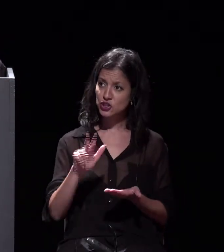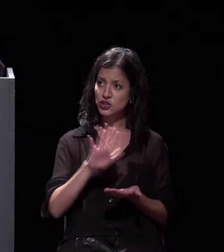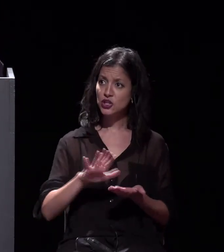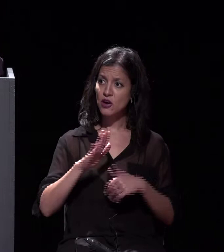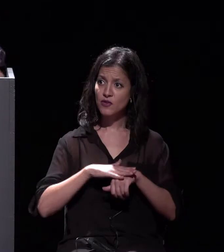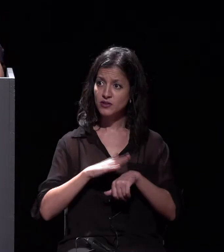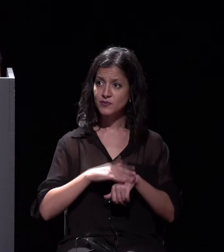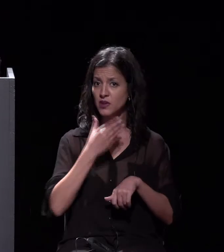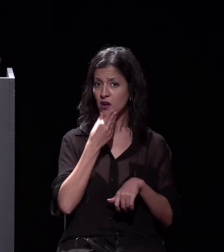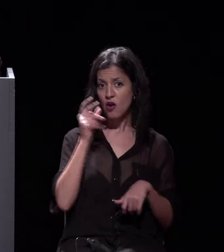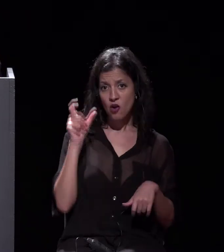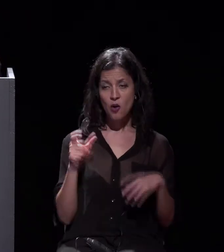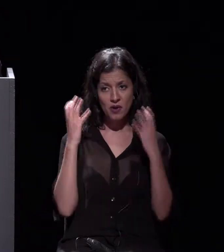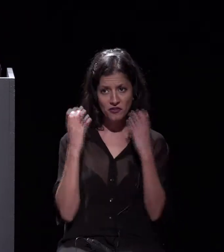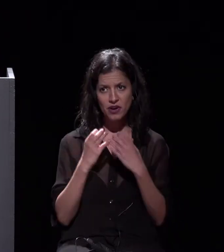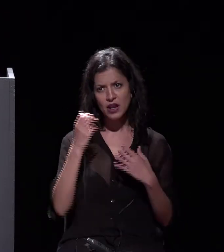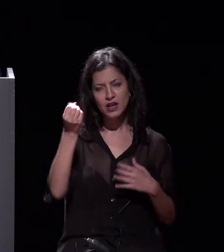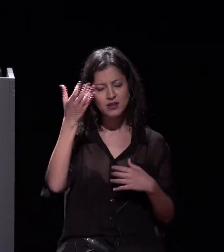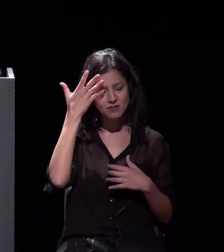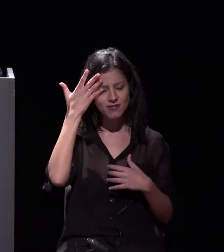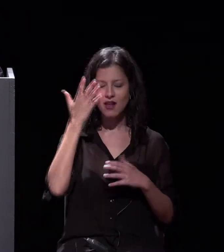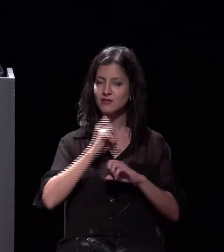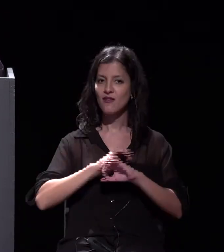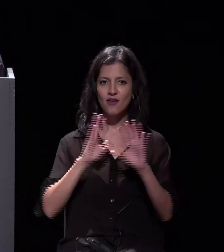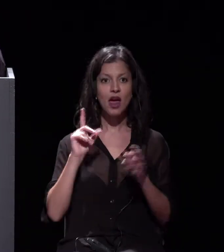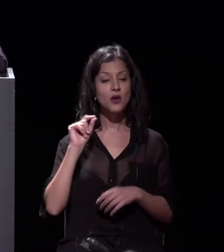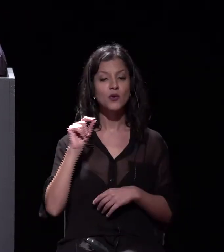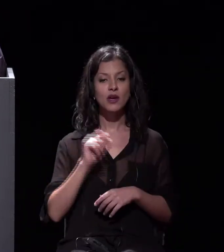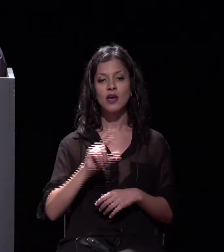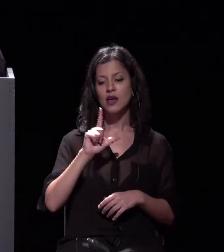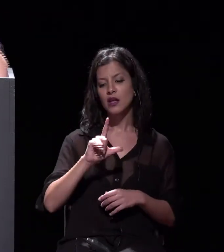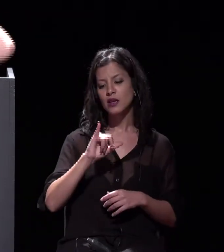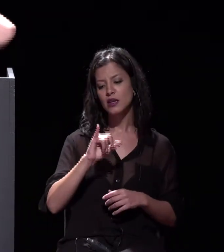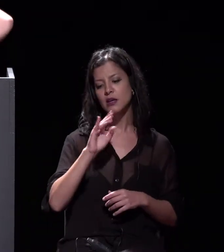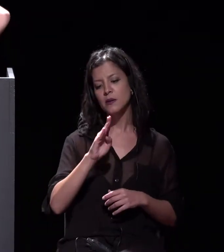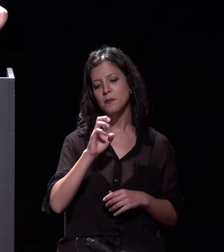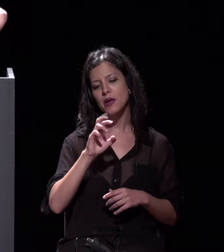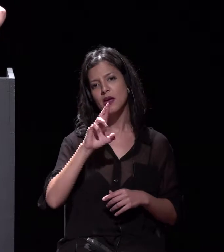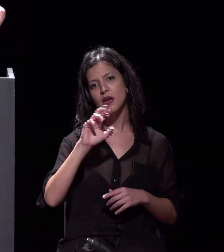So this notion of liberation was floating in the air. However,